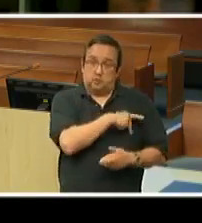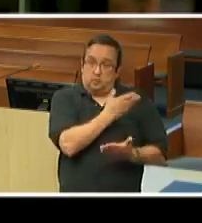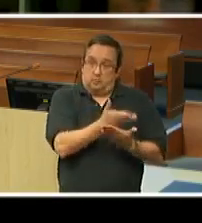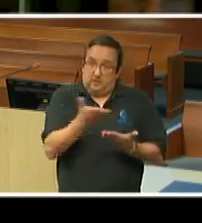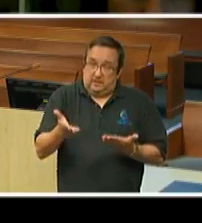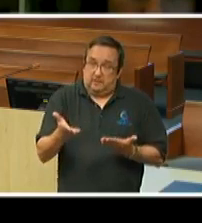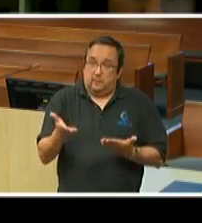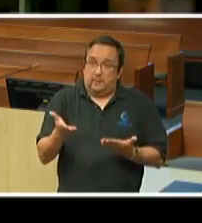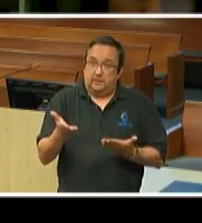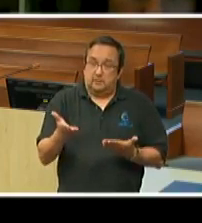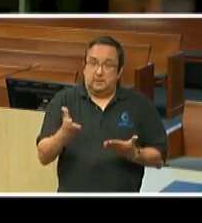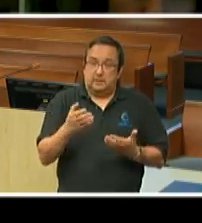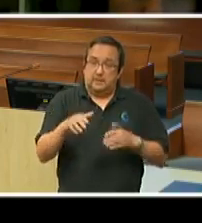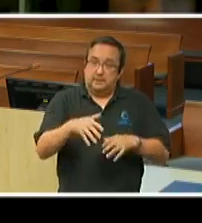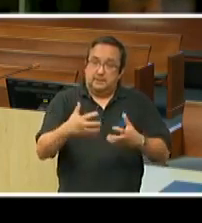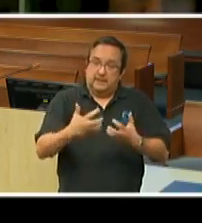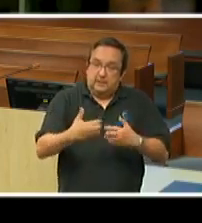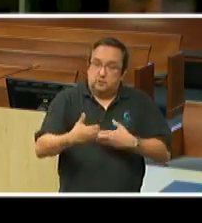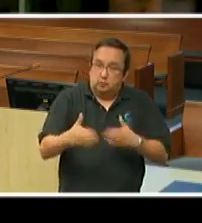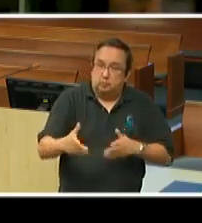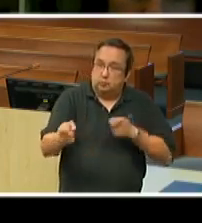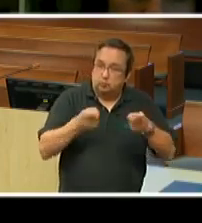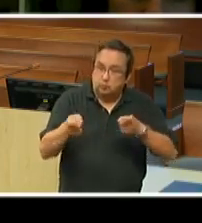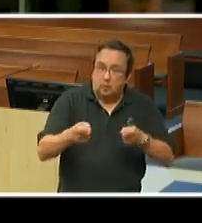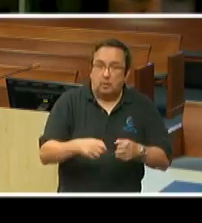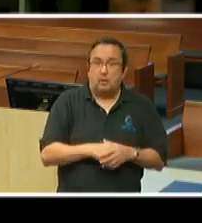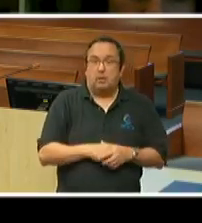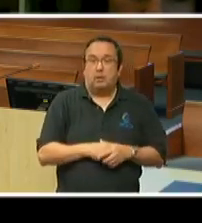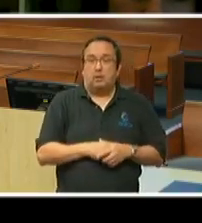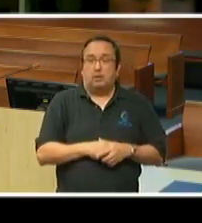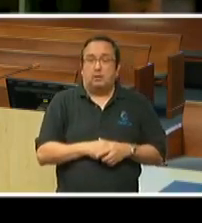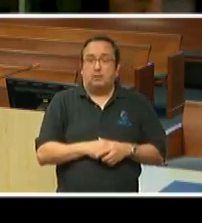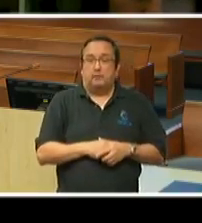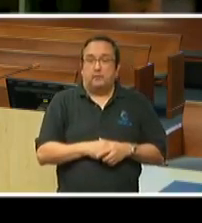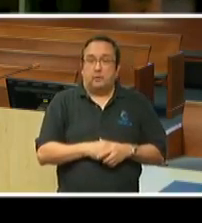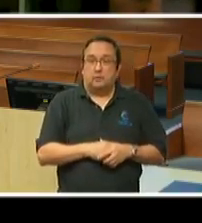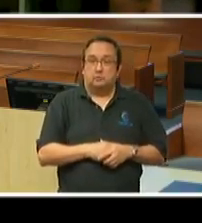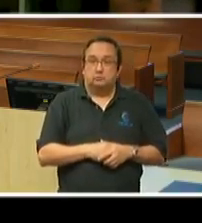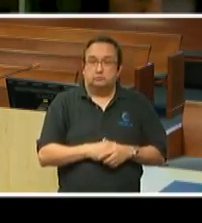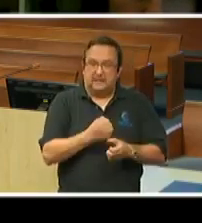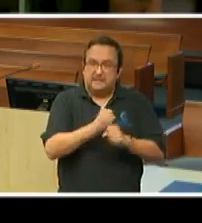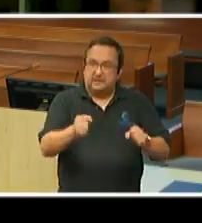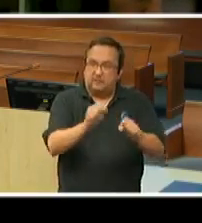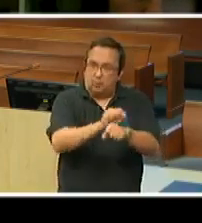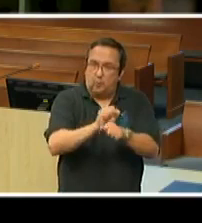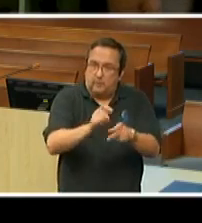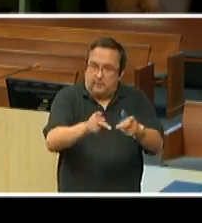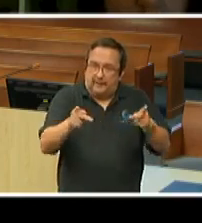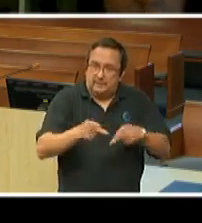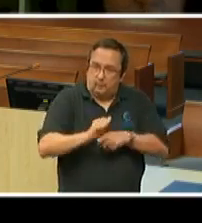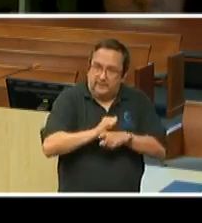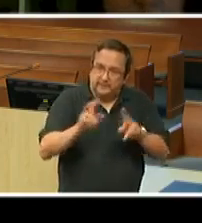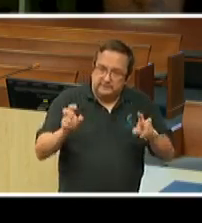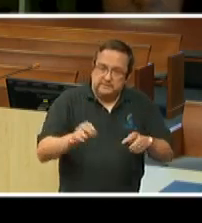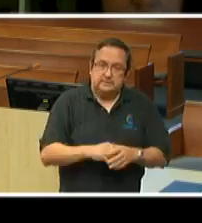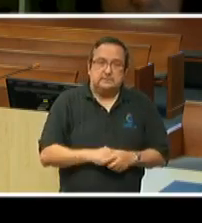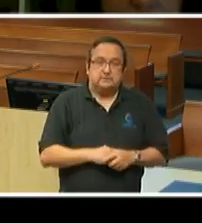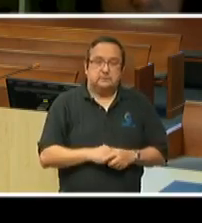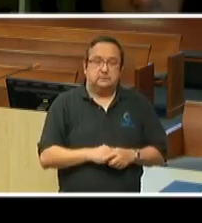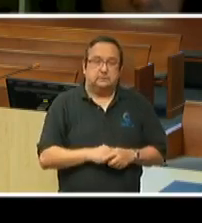for engineering controls, and for administrative controls and safe workplace practices.